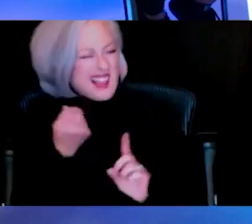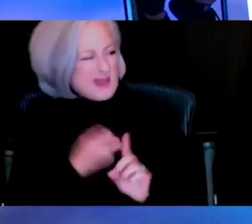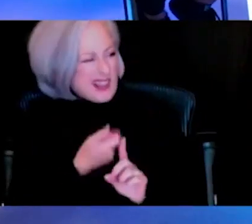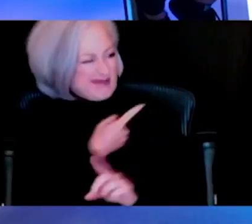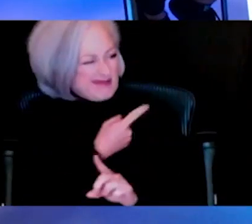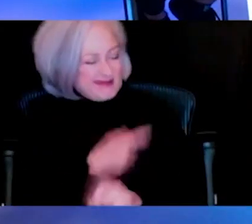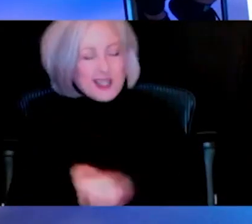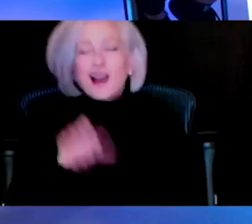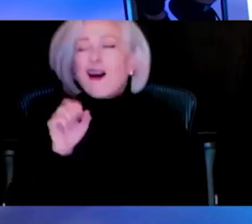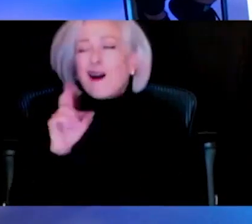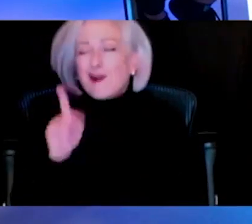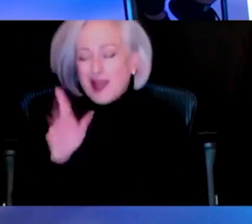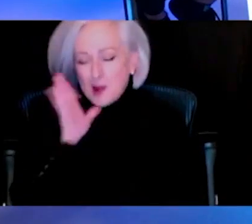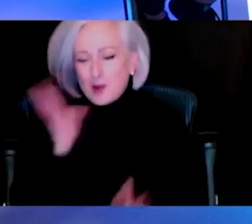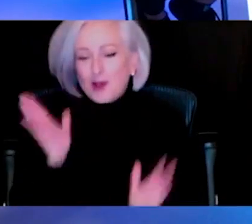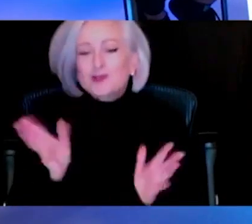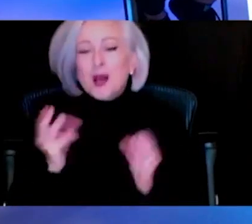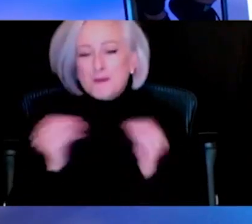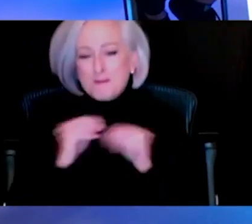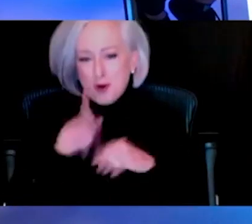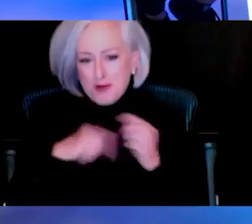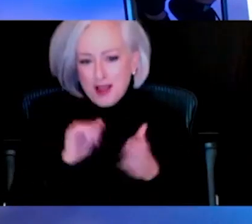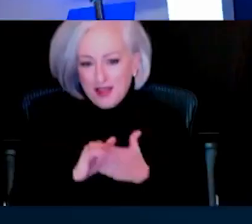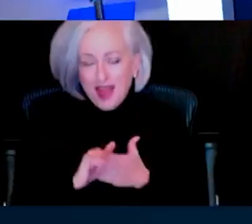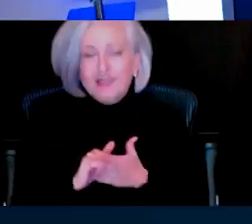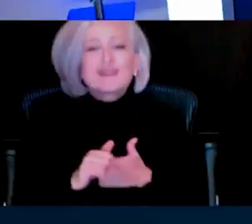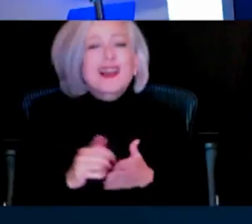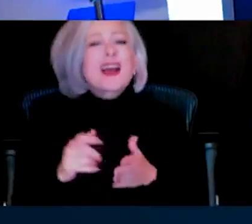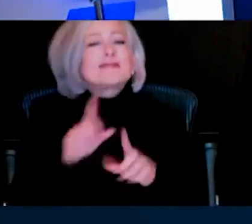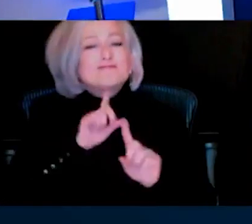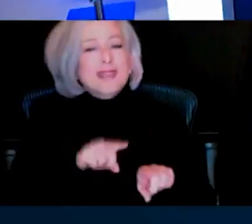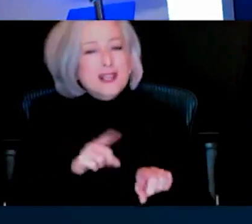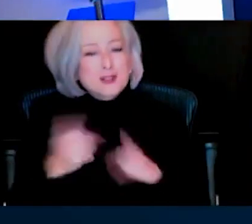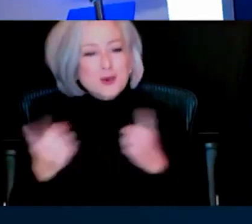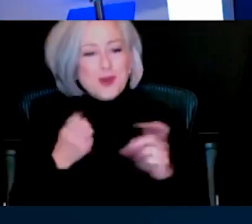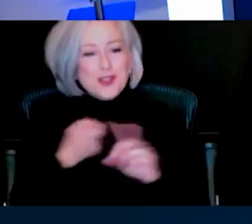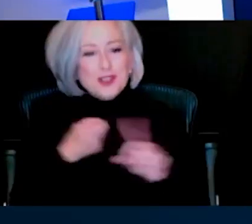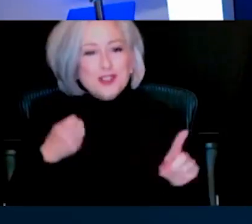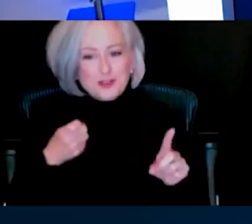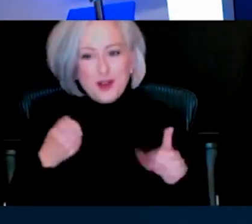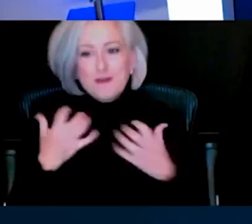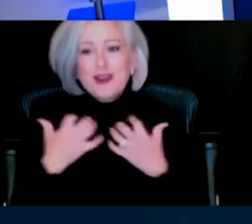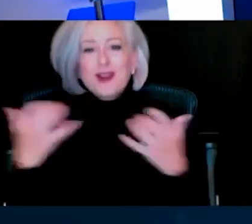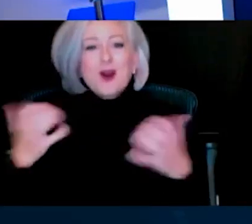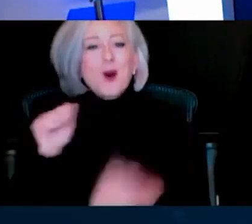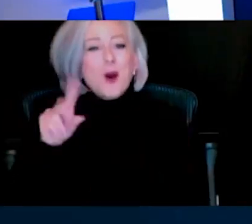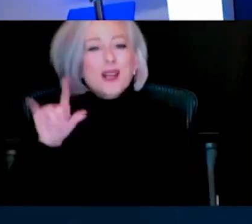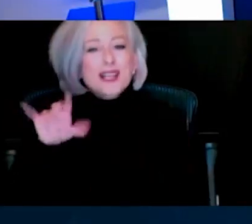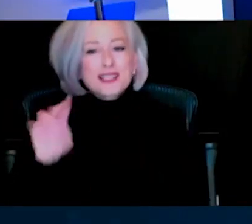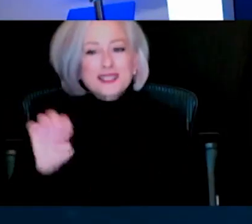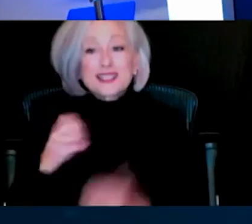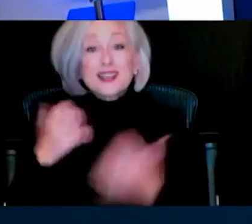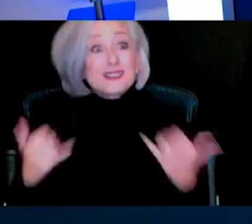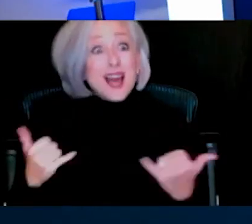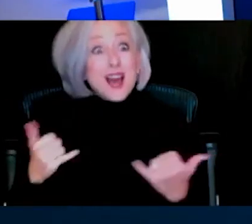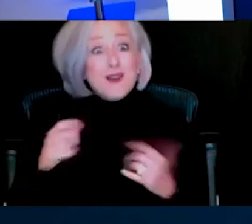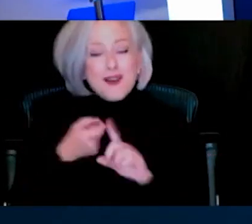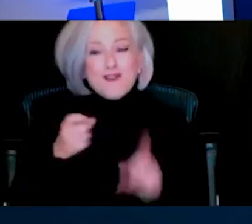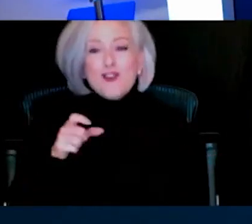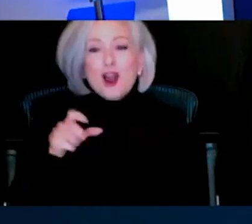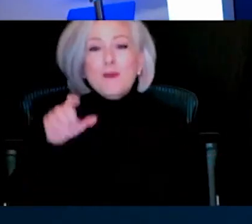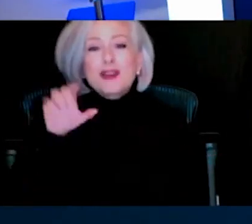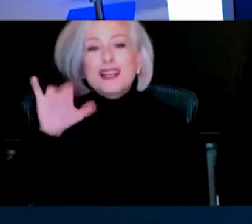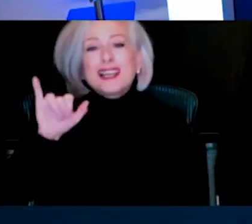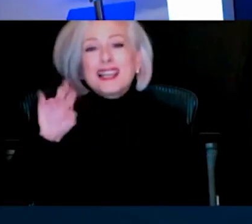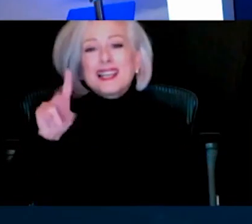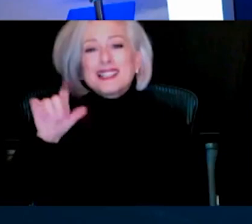about that and take some questions from our audience. Also joining us live this morning from our Indian Creek location. So glad to be joined by plastic surgeon